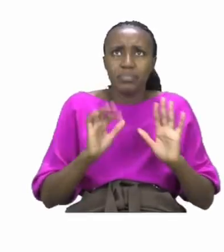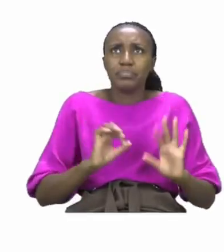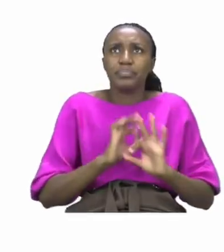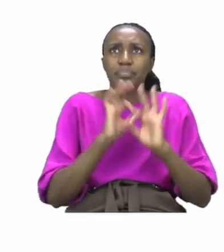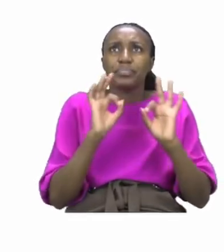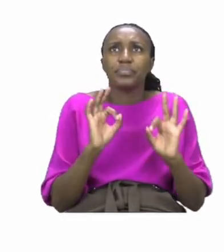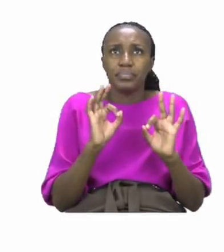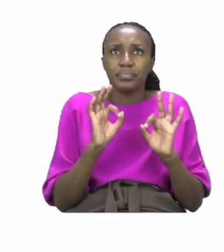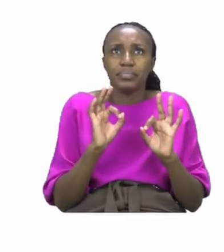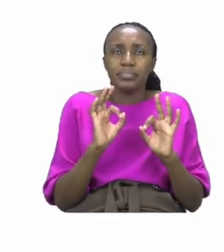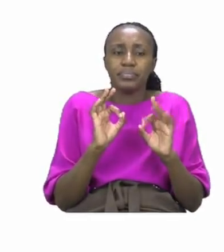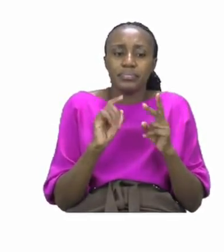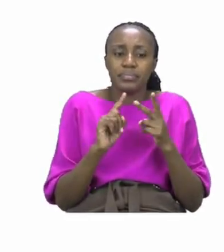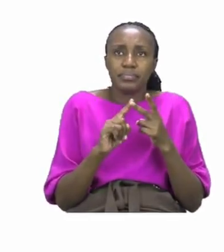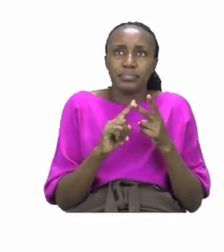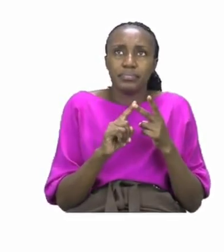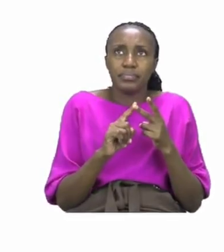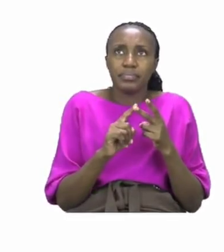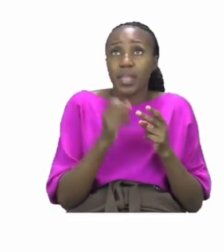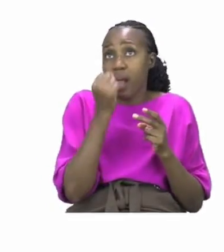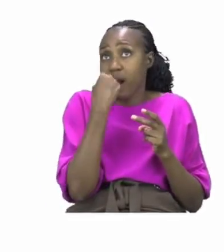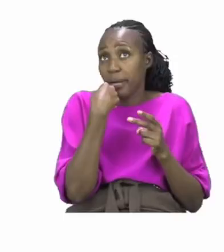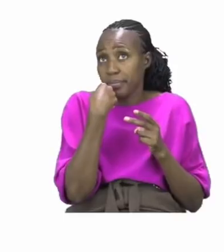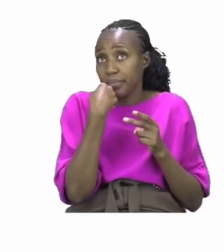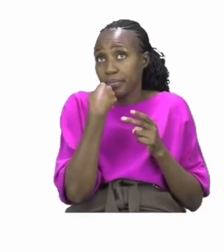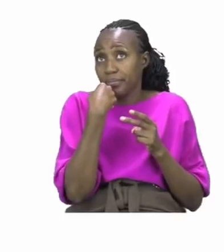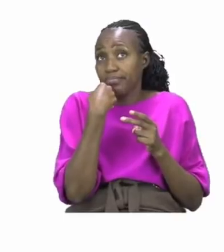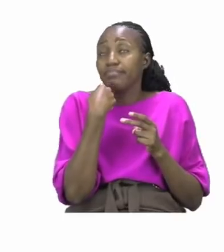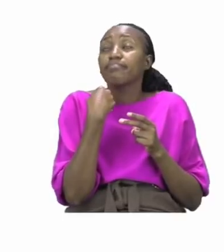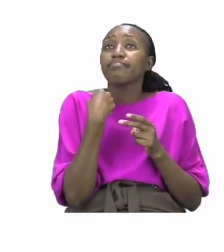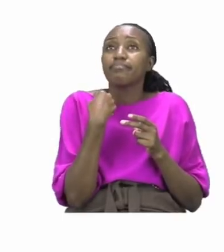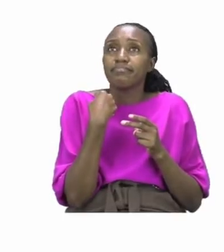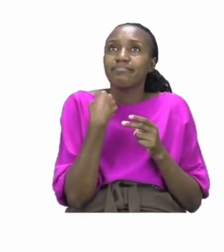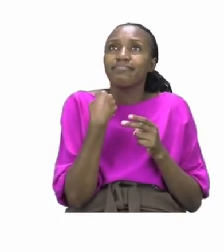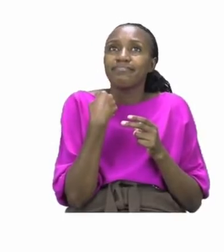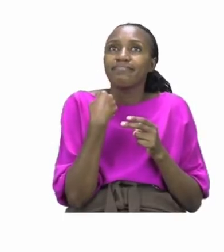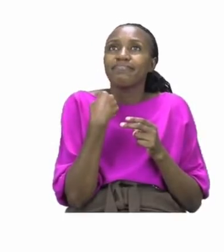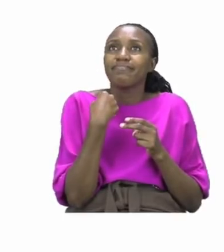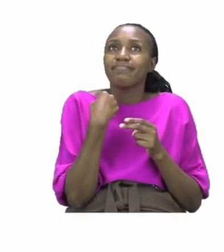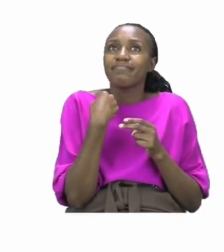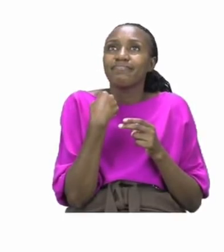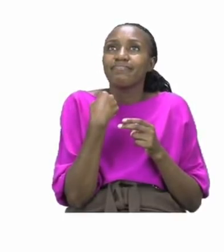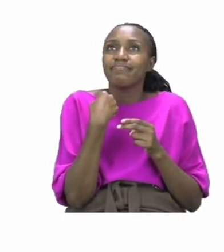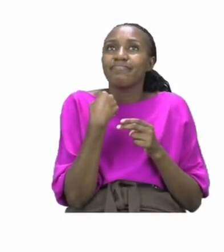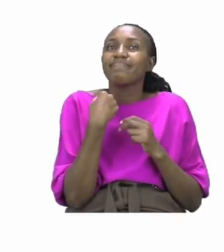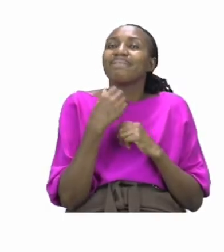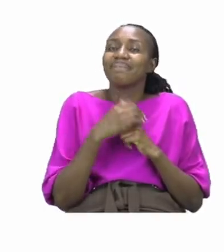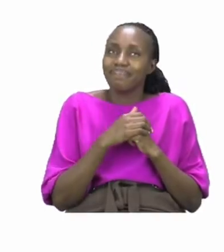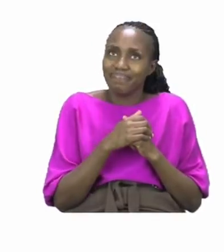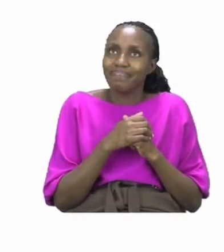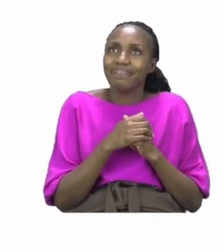lines. The next fruit that we can see is something that's going to help us stay away from the